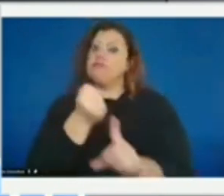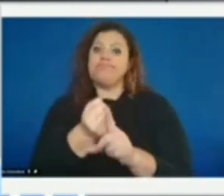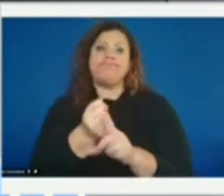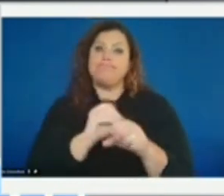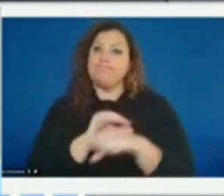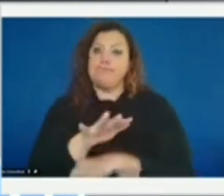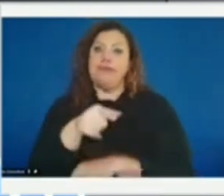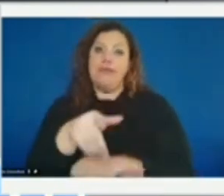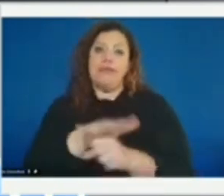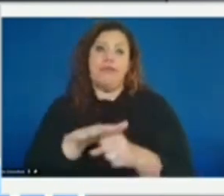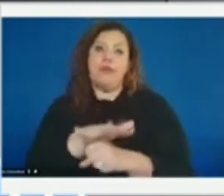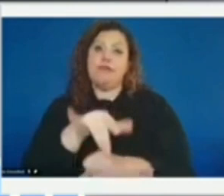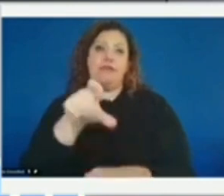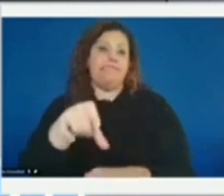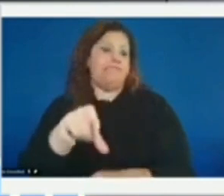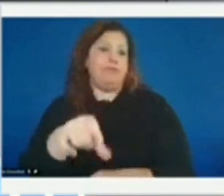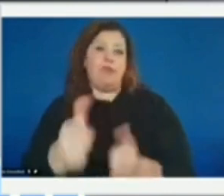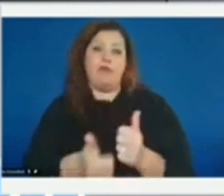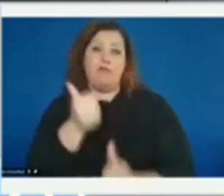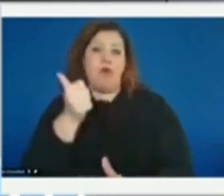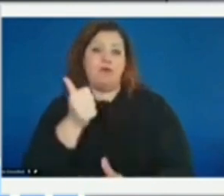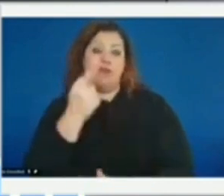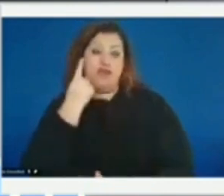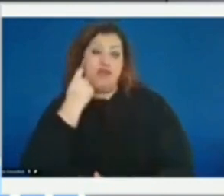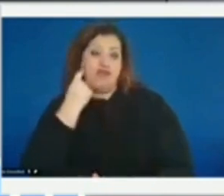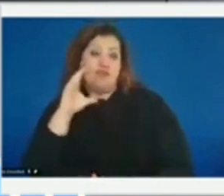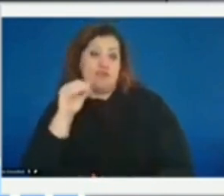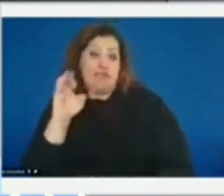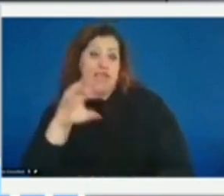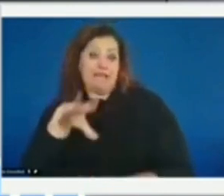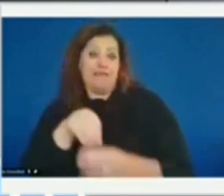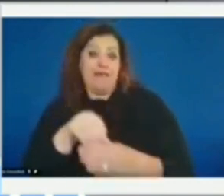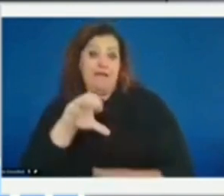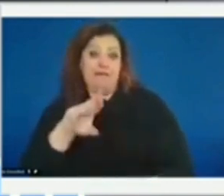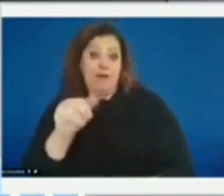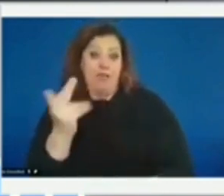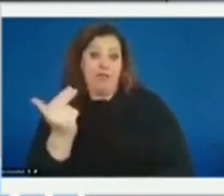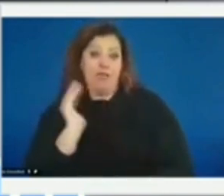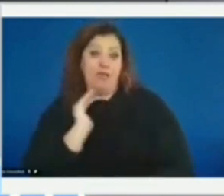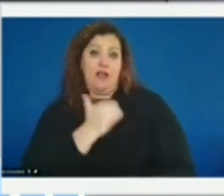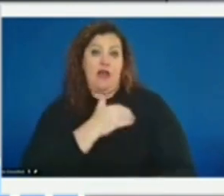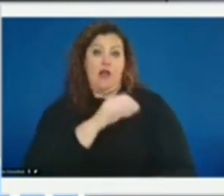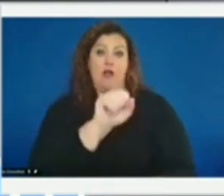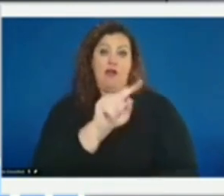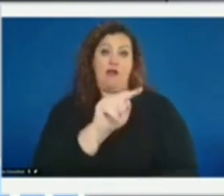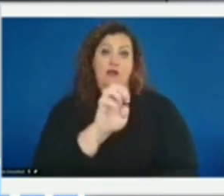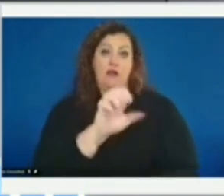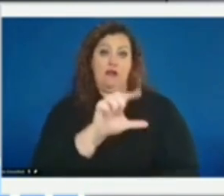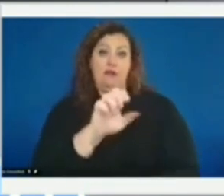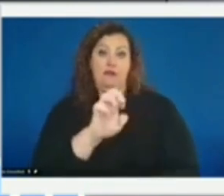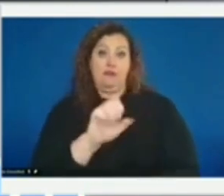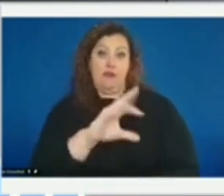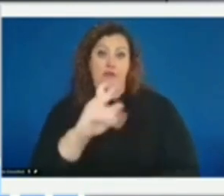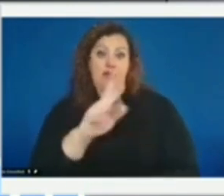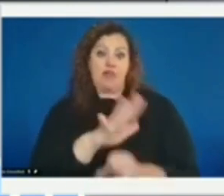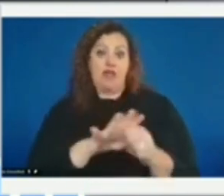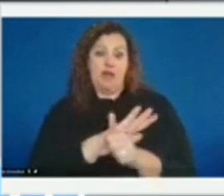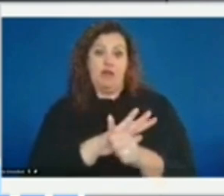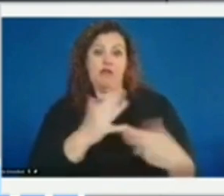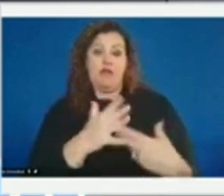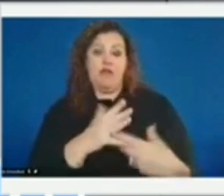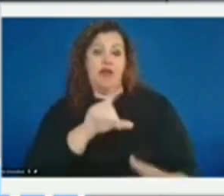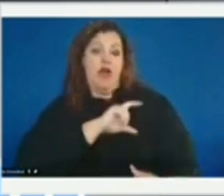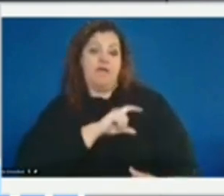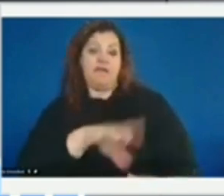need it most. In a recent case that involved Core 13 in our Steel Creek Division, officers located a stolen vehicle